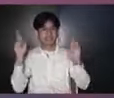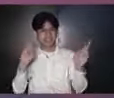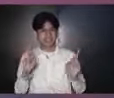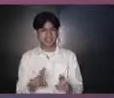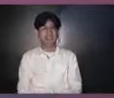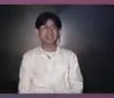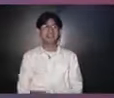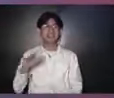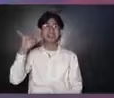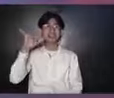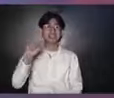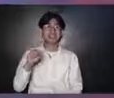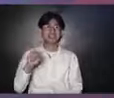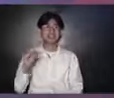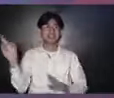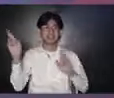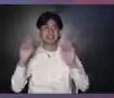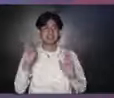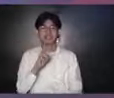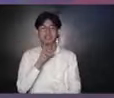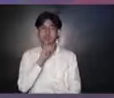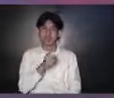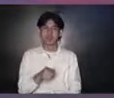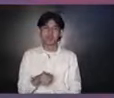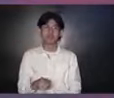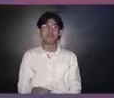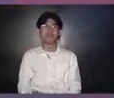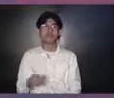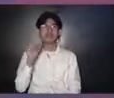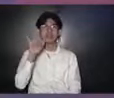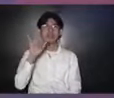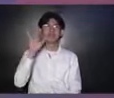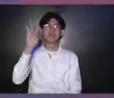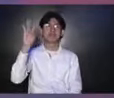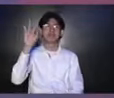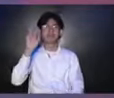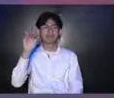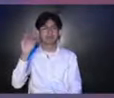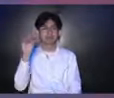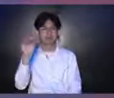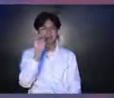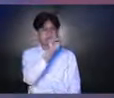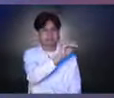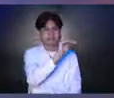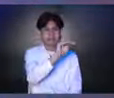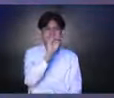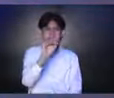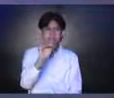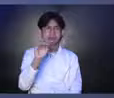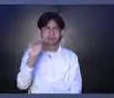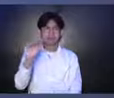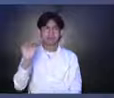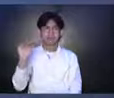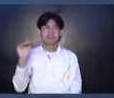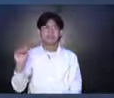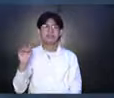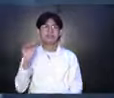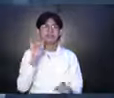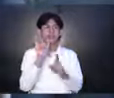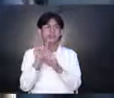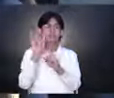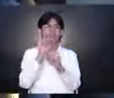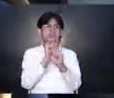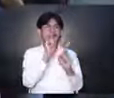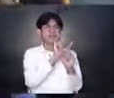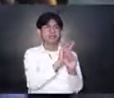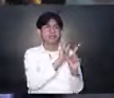Are you sure? Yes. Can you tap 7 people and tell them, you are loved, you are loved, you are loved, you